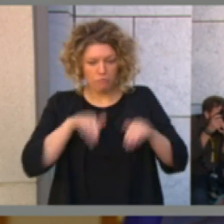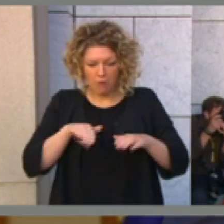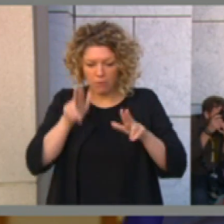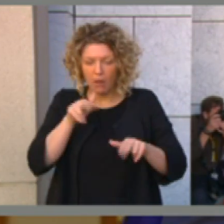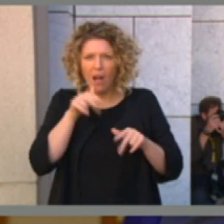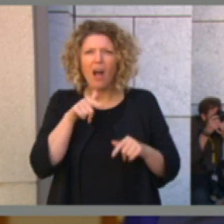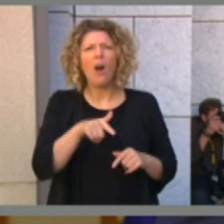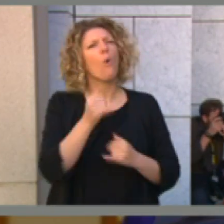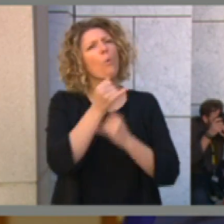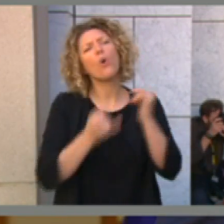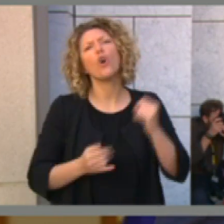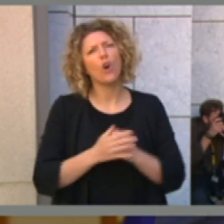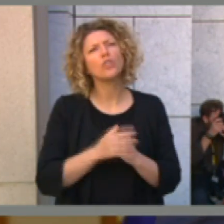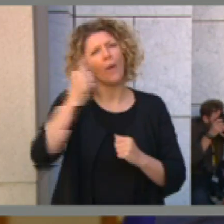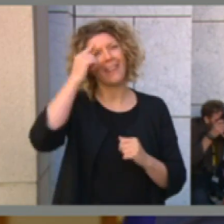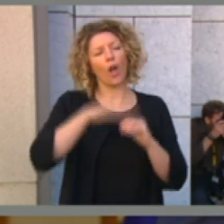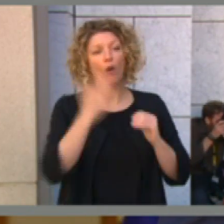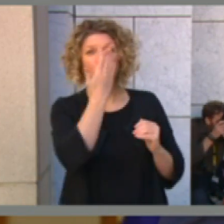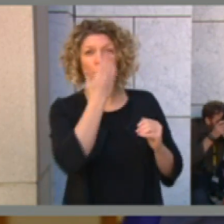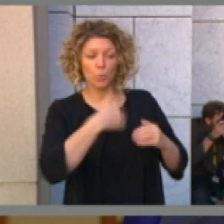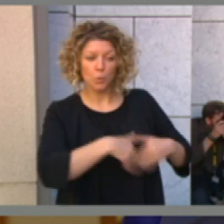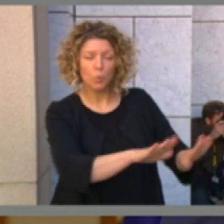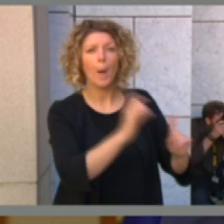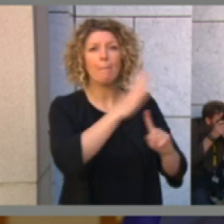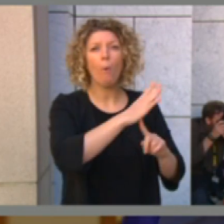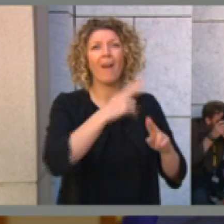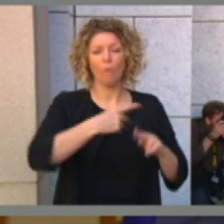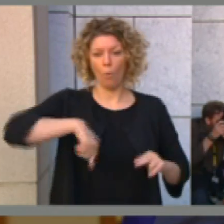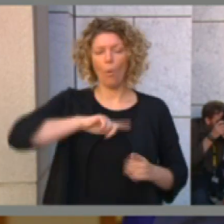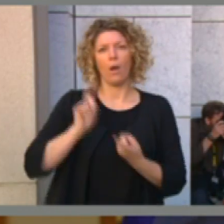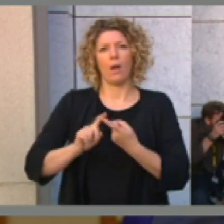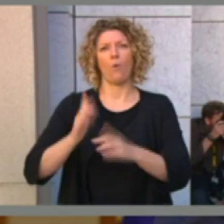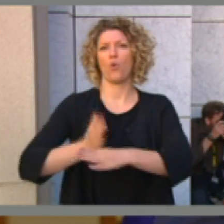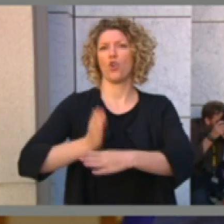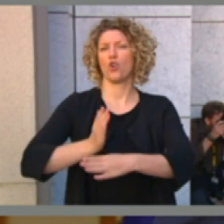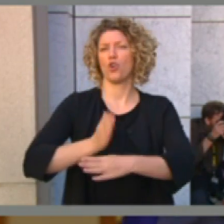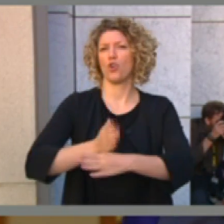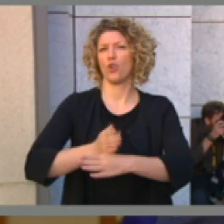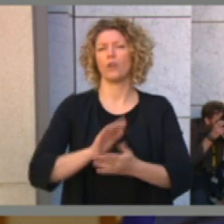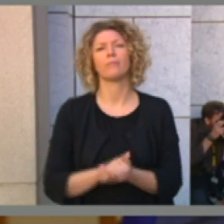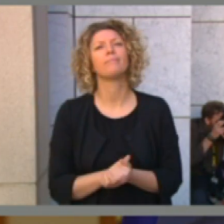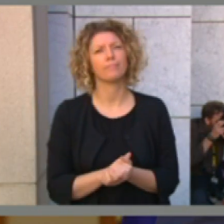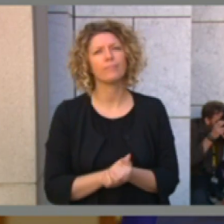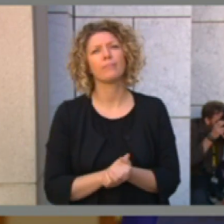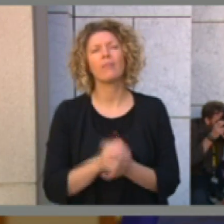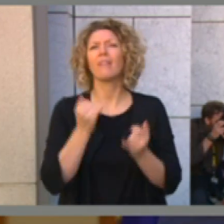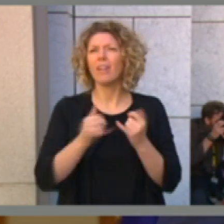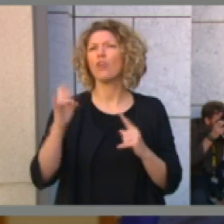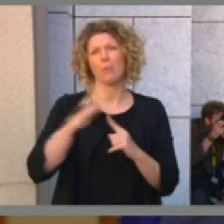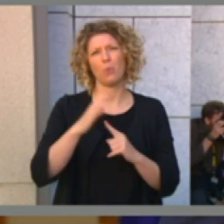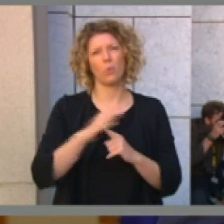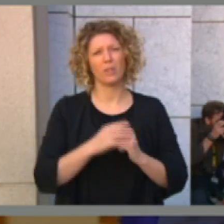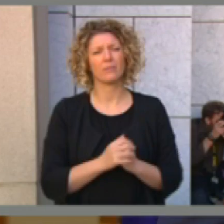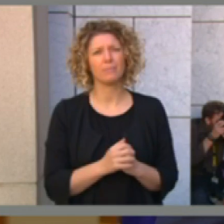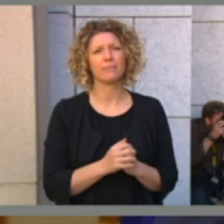risk. So let's keep our heads as parents when it comes to this. Let's do the right thing by the country and by each other and